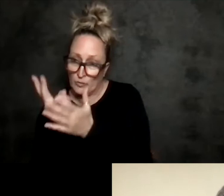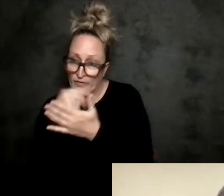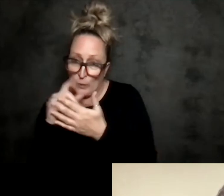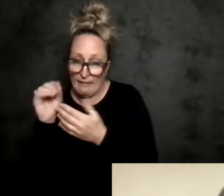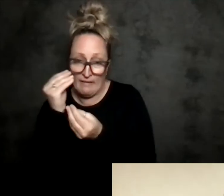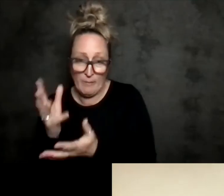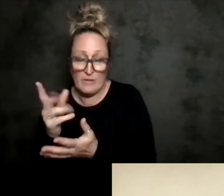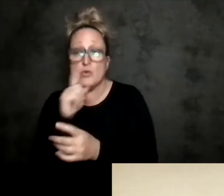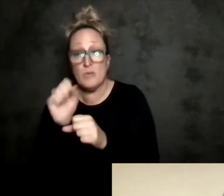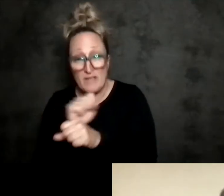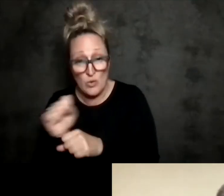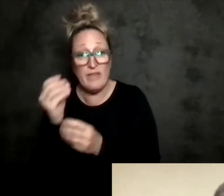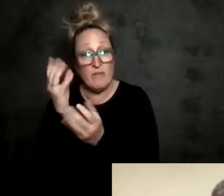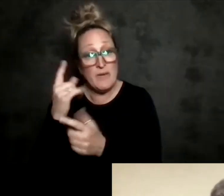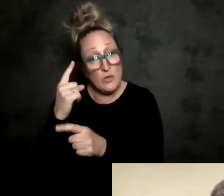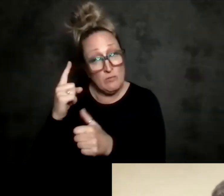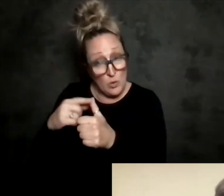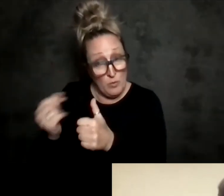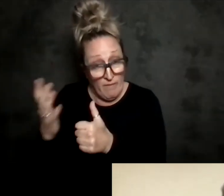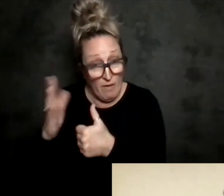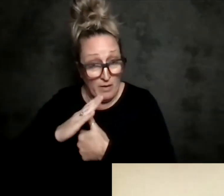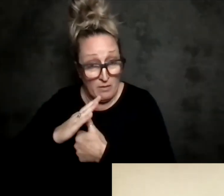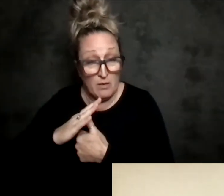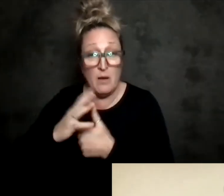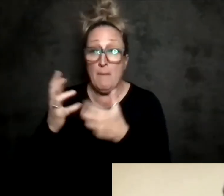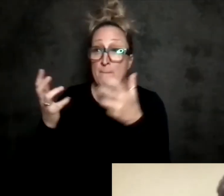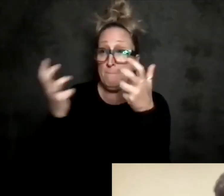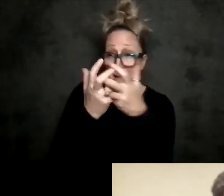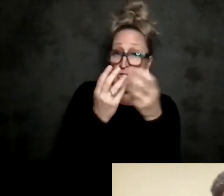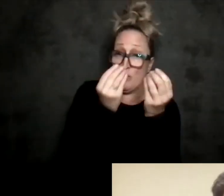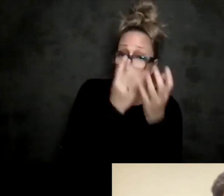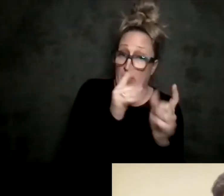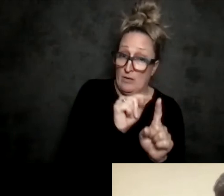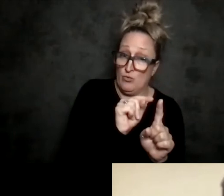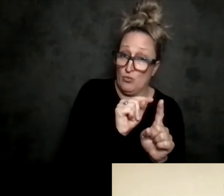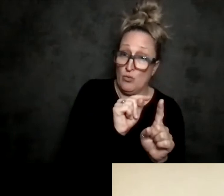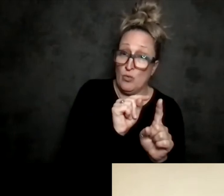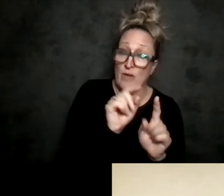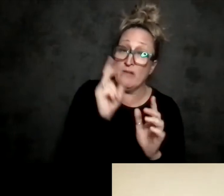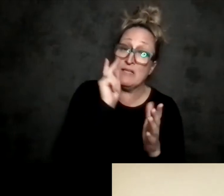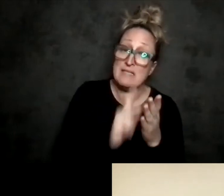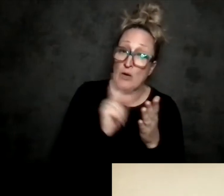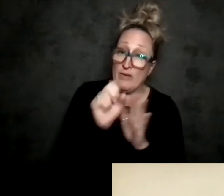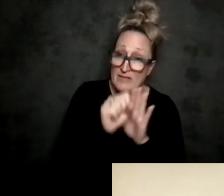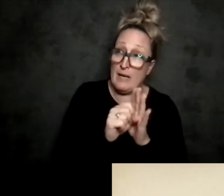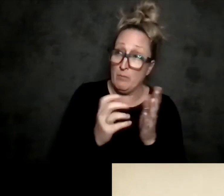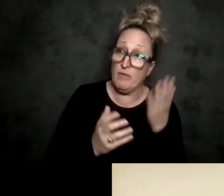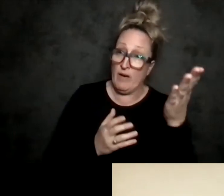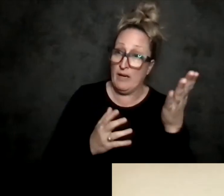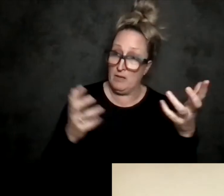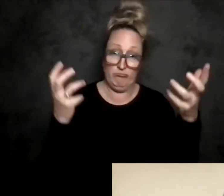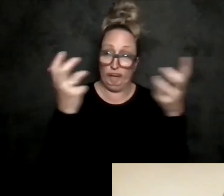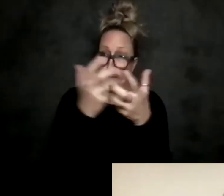information, to ensure that the information you provided matches the information that the Secretary of State provided.